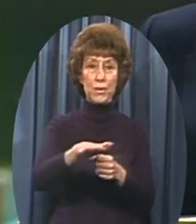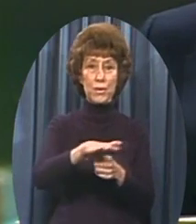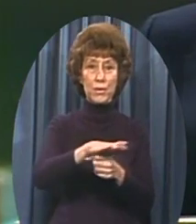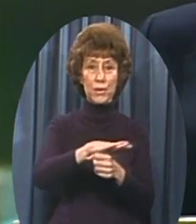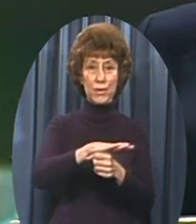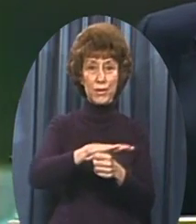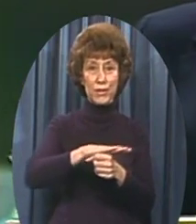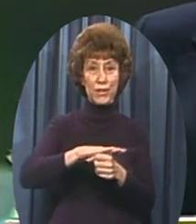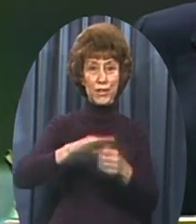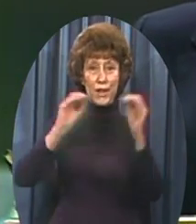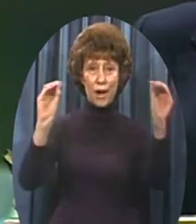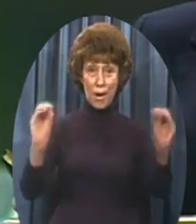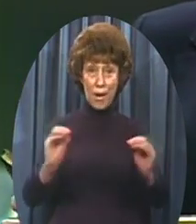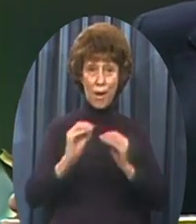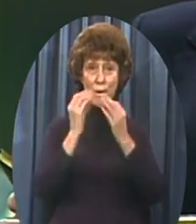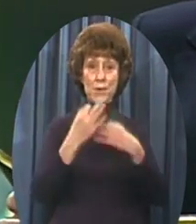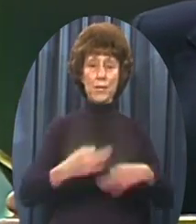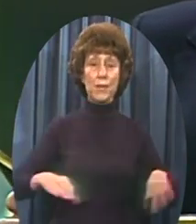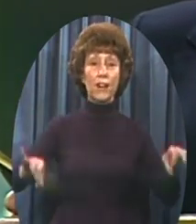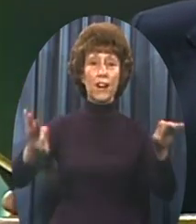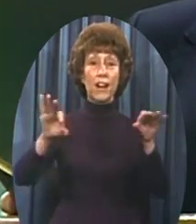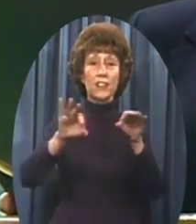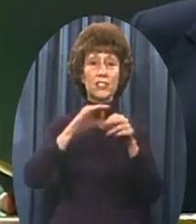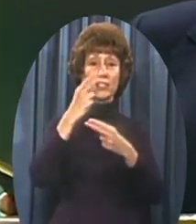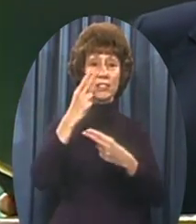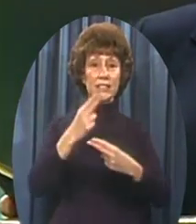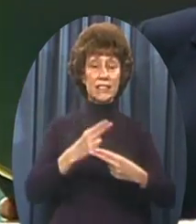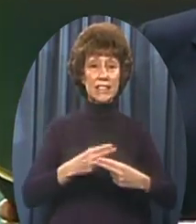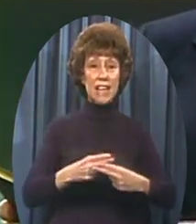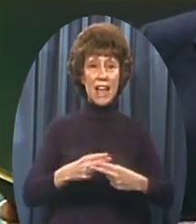through. Oh, precious name,